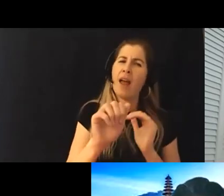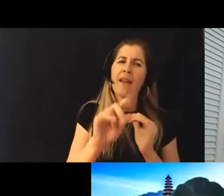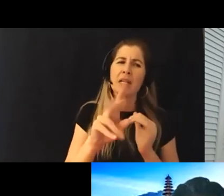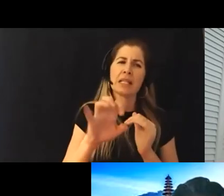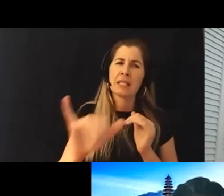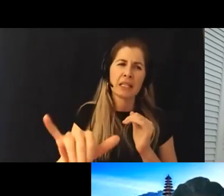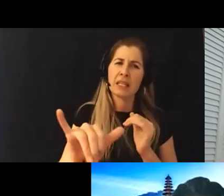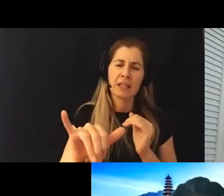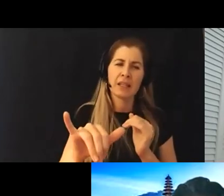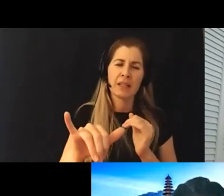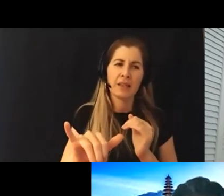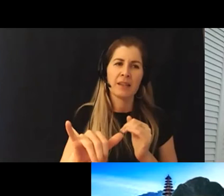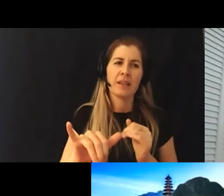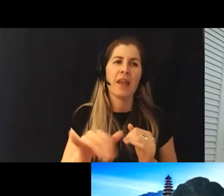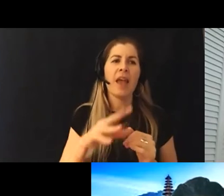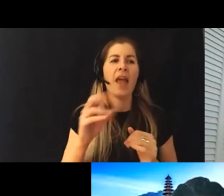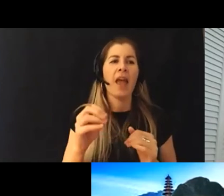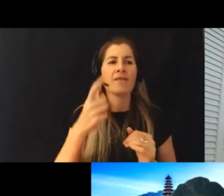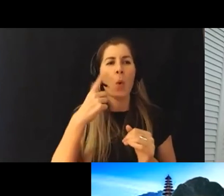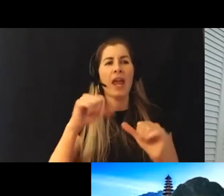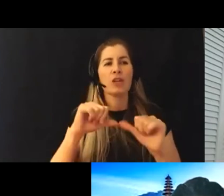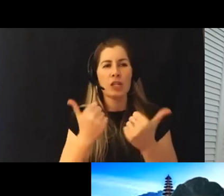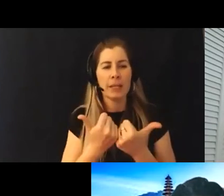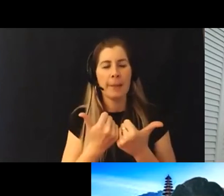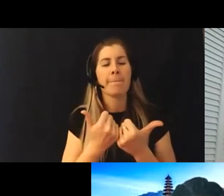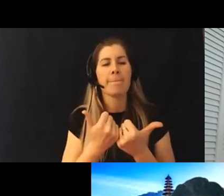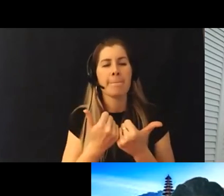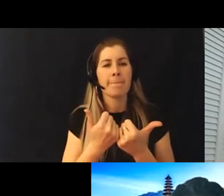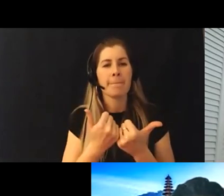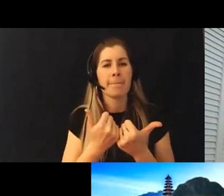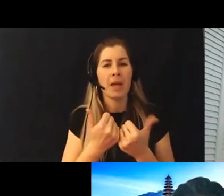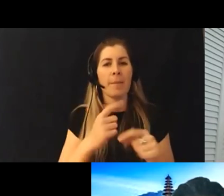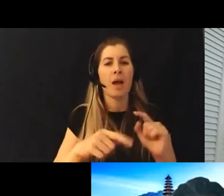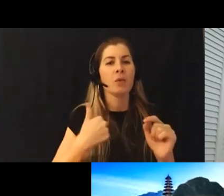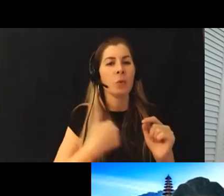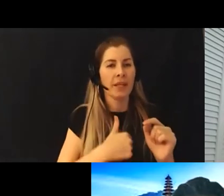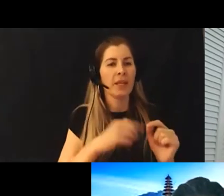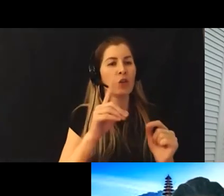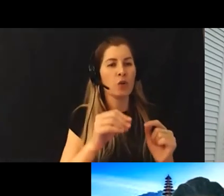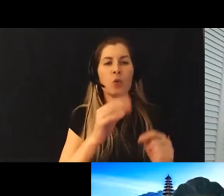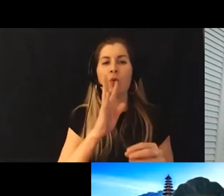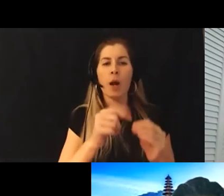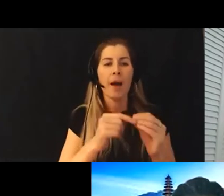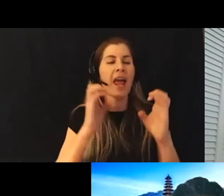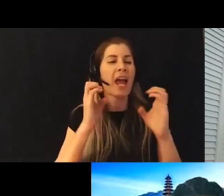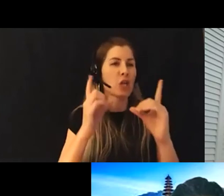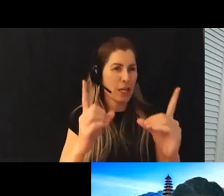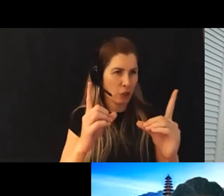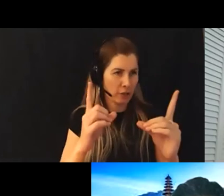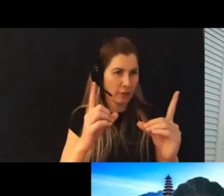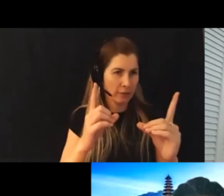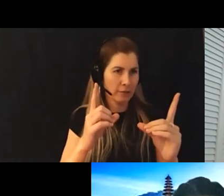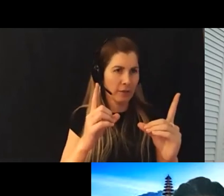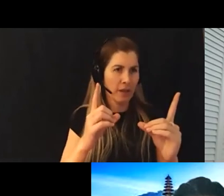advocacy at the agency, but we do talk about education. And so